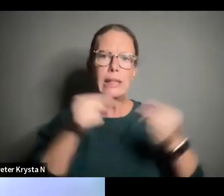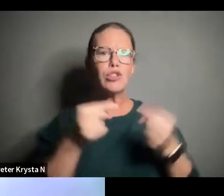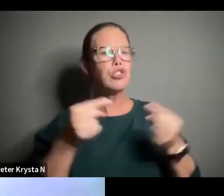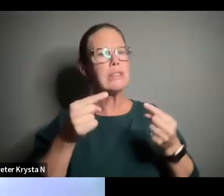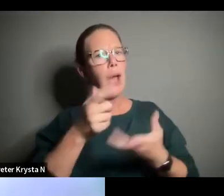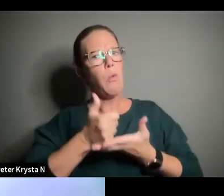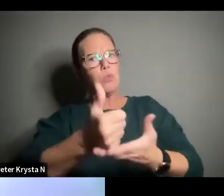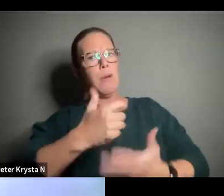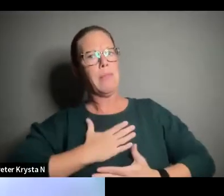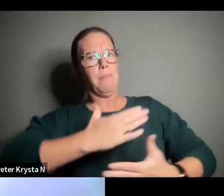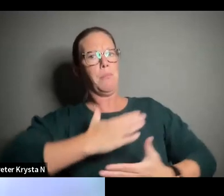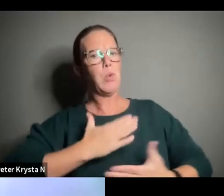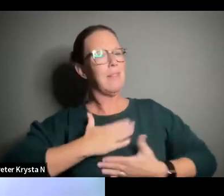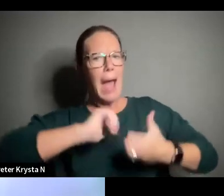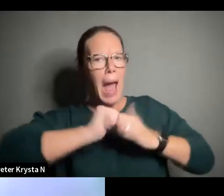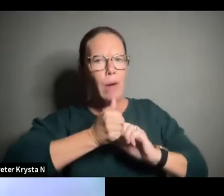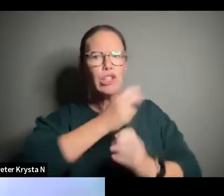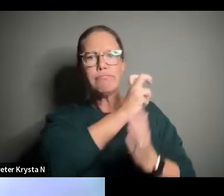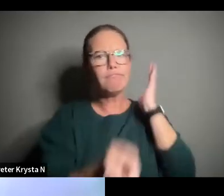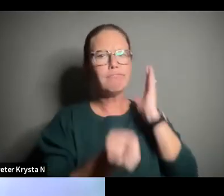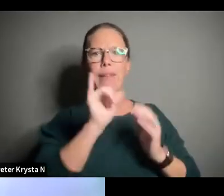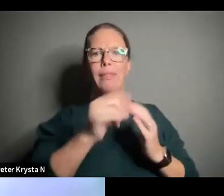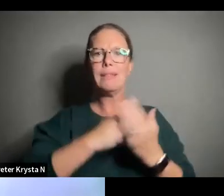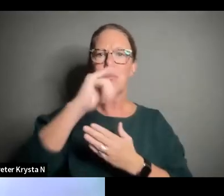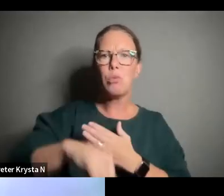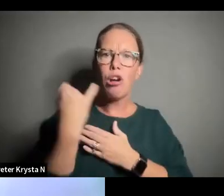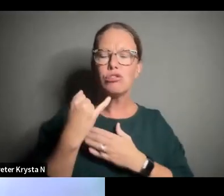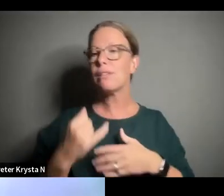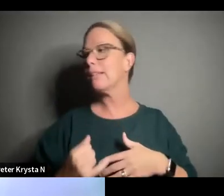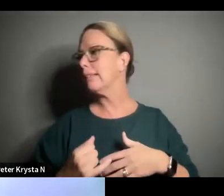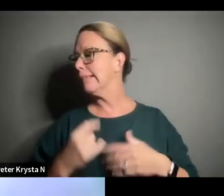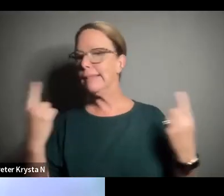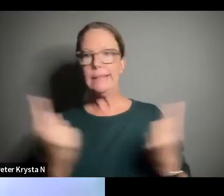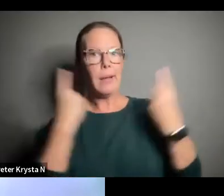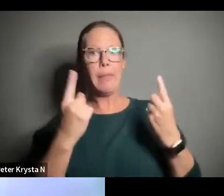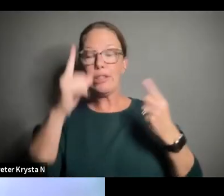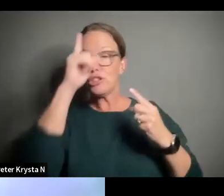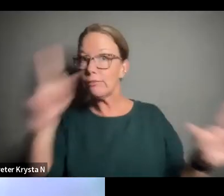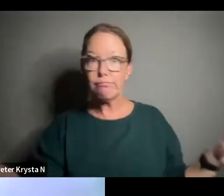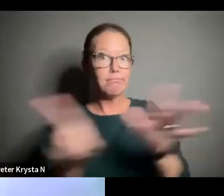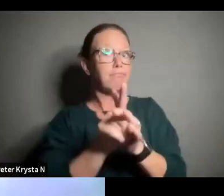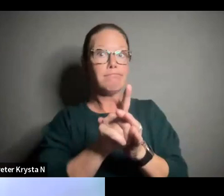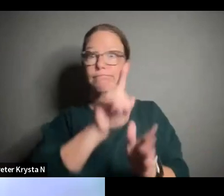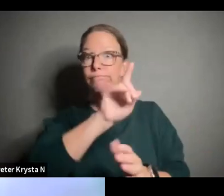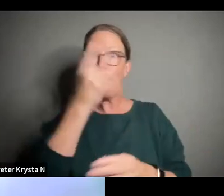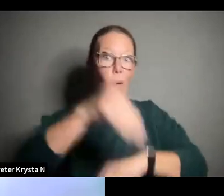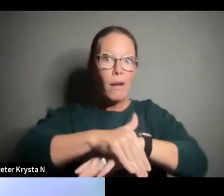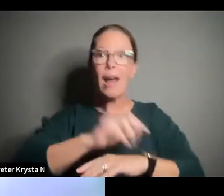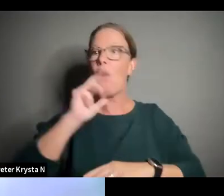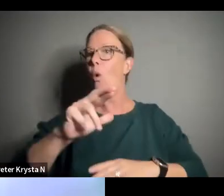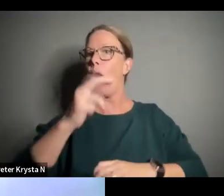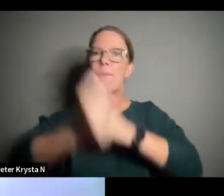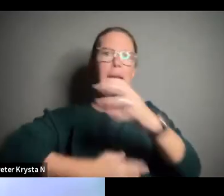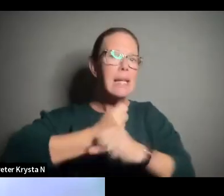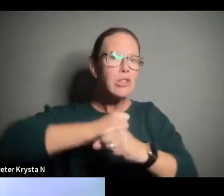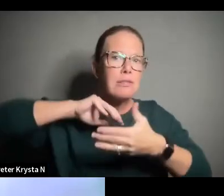kind of get hooked into this project? Was it something that just came to you in the night, or was it years of study? How